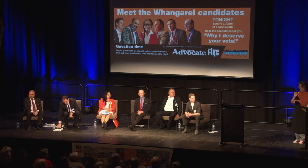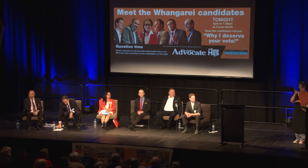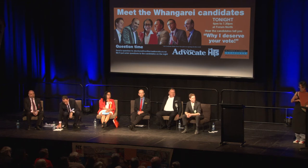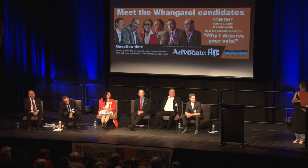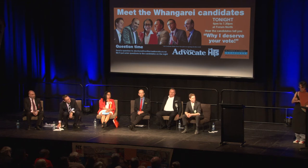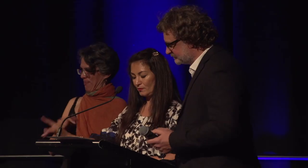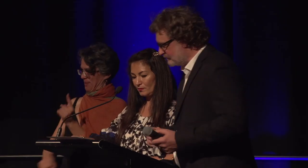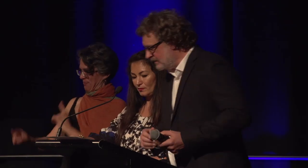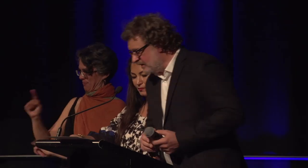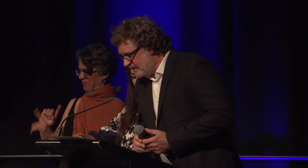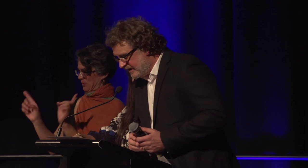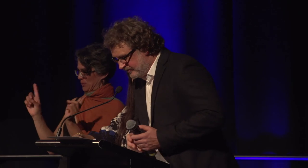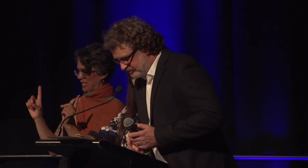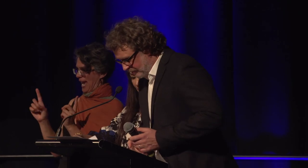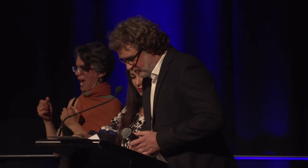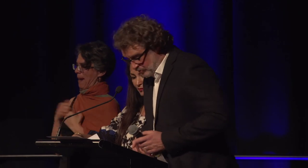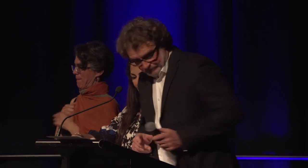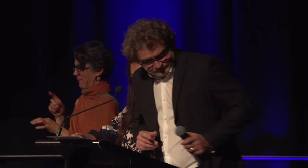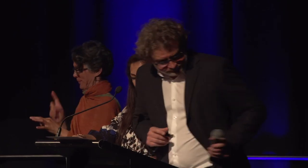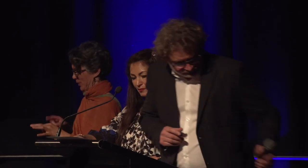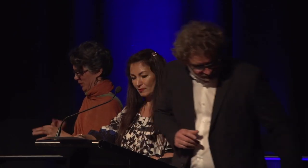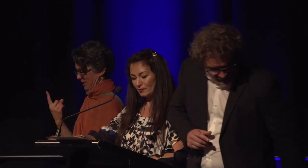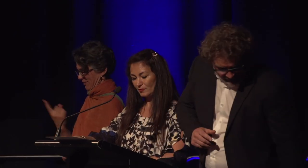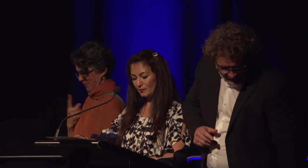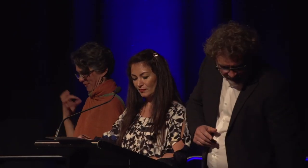mention something that is topical